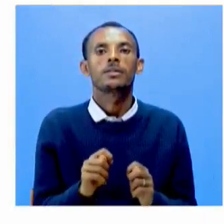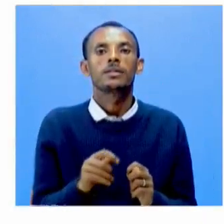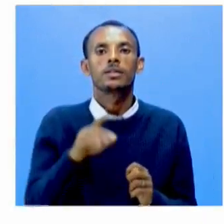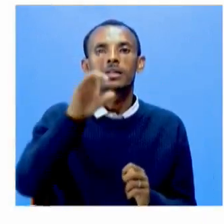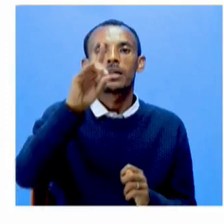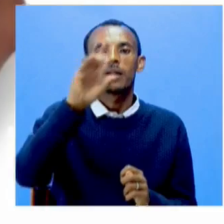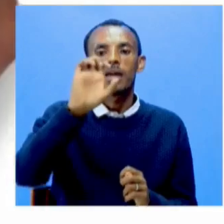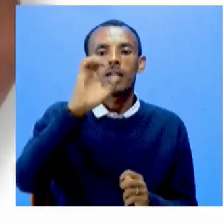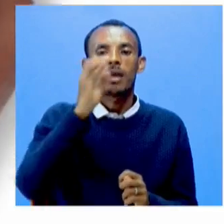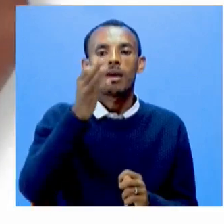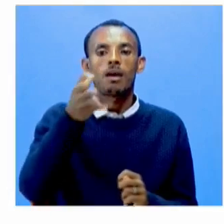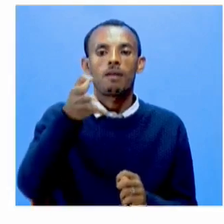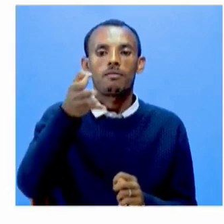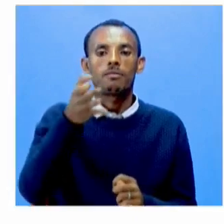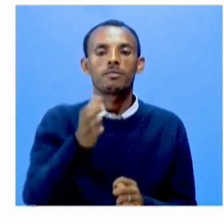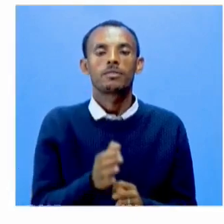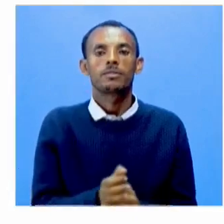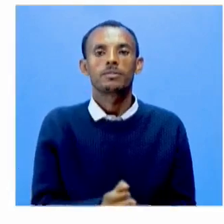DEF,